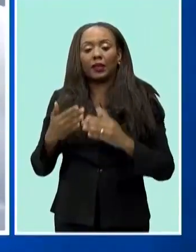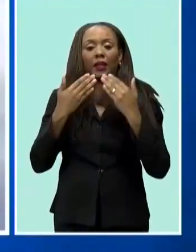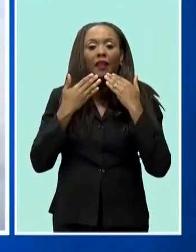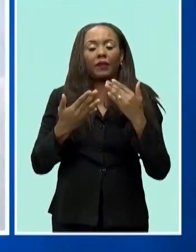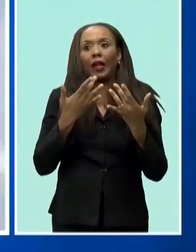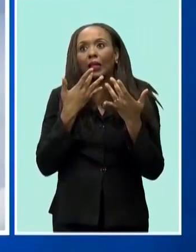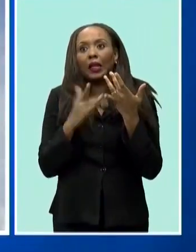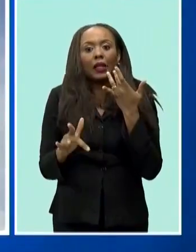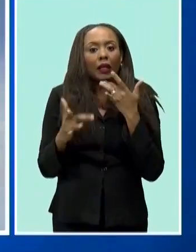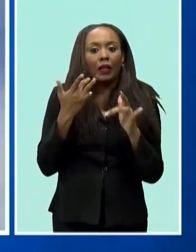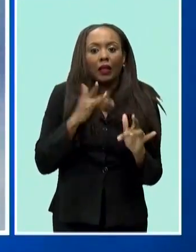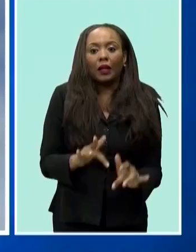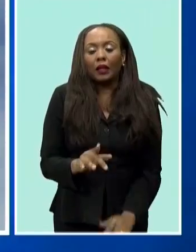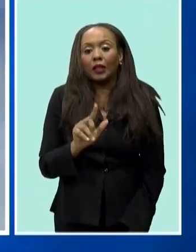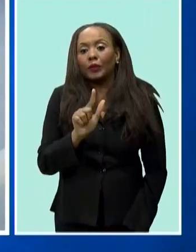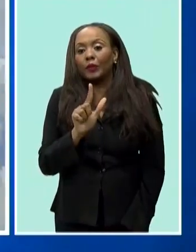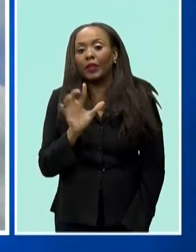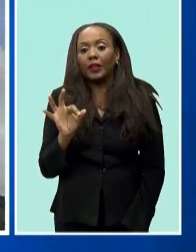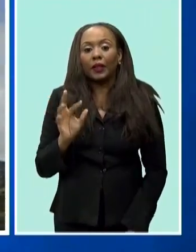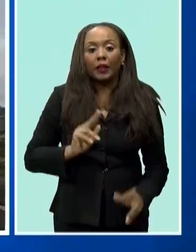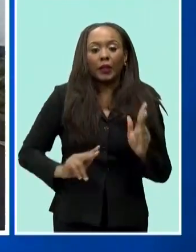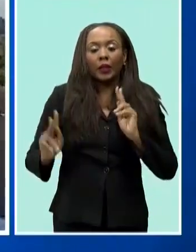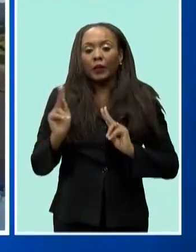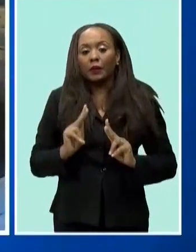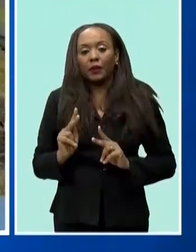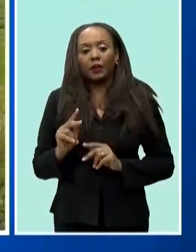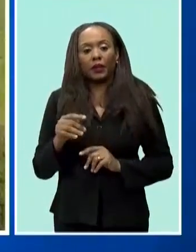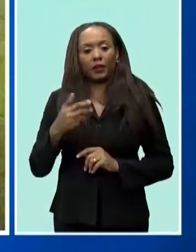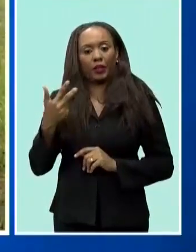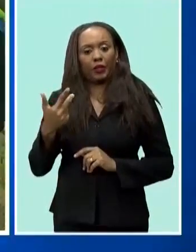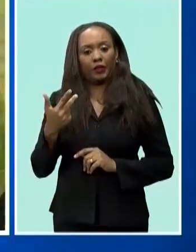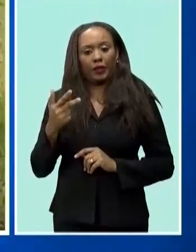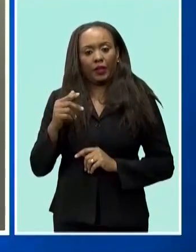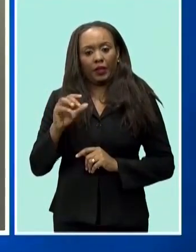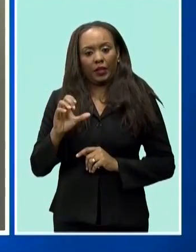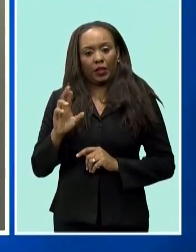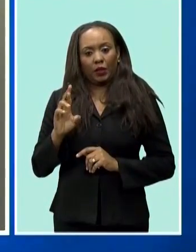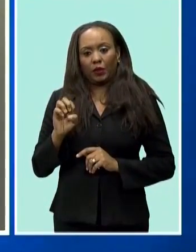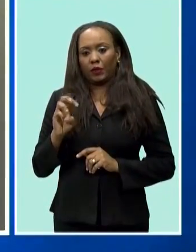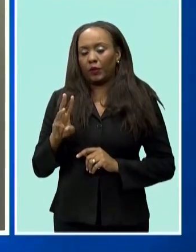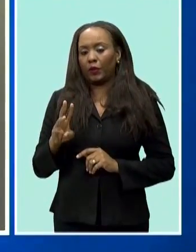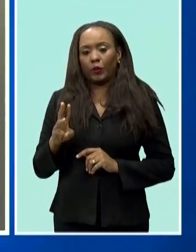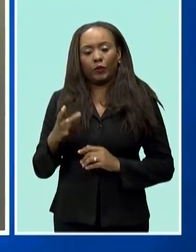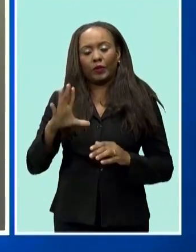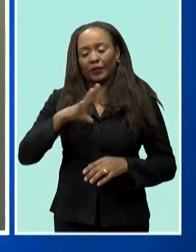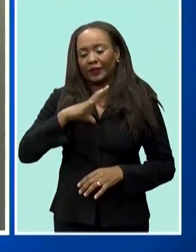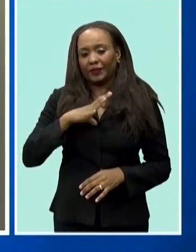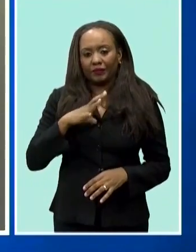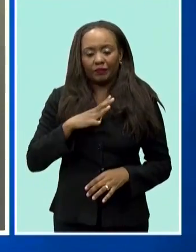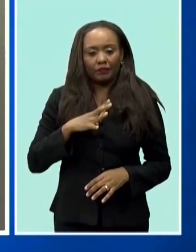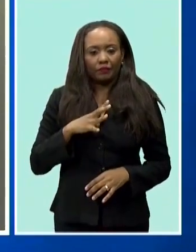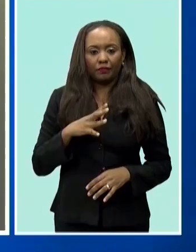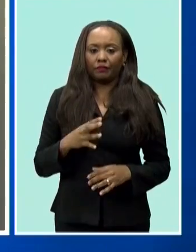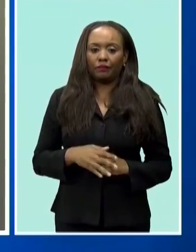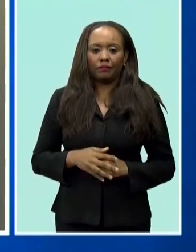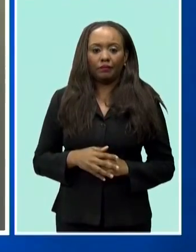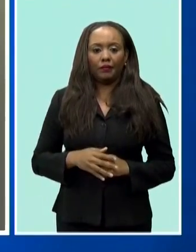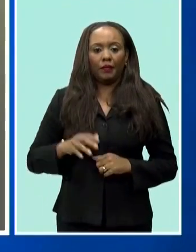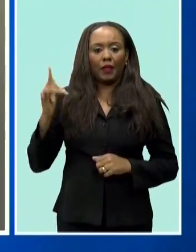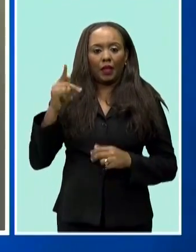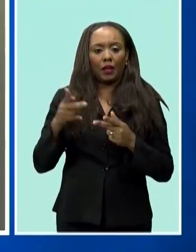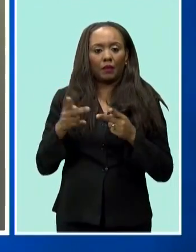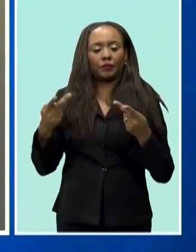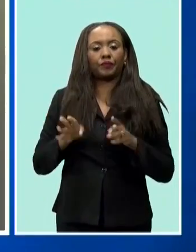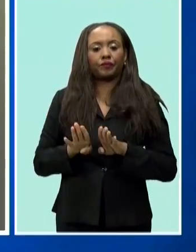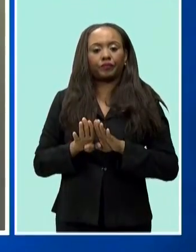though, the 29 passengers and 3 crew members were able to walk off the plane. Now, the airport was expected to reopen